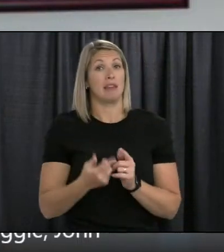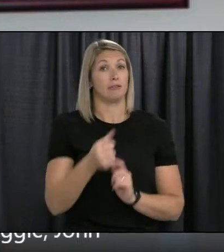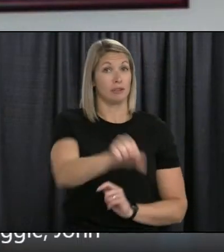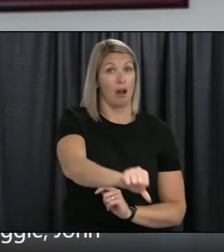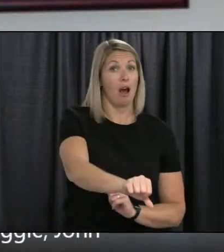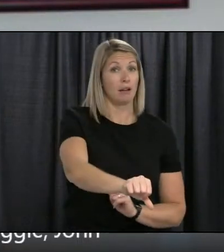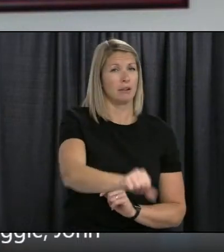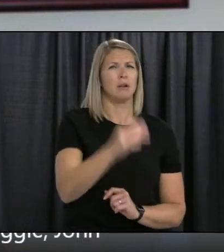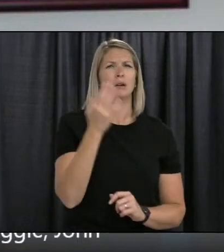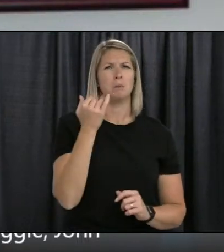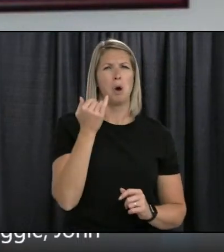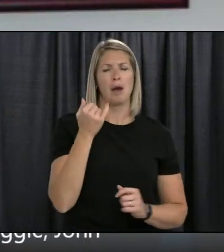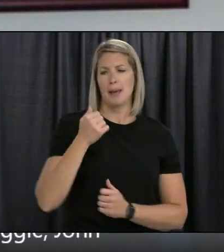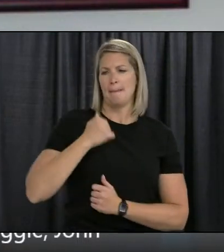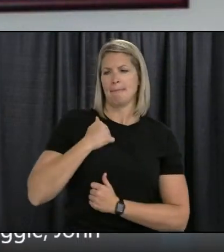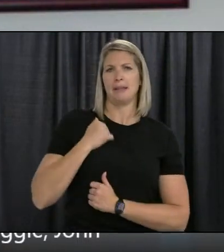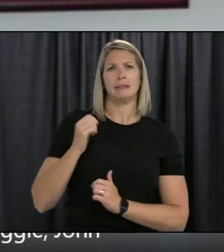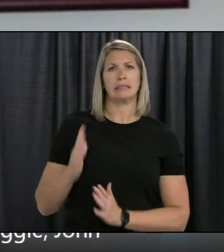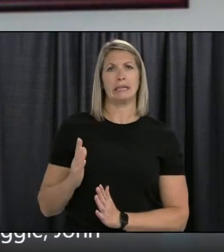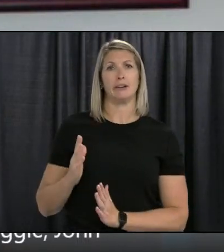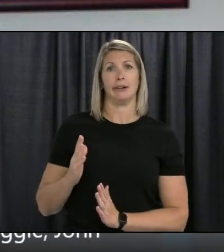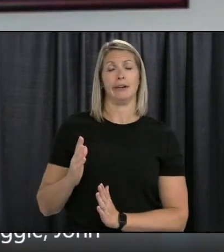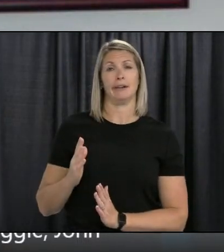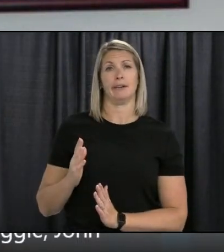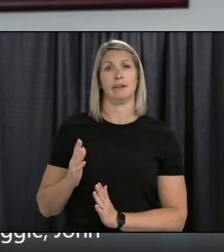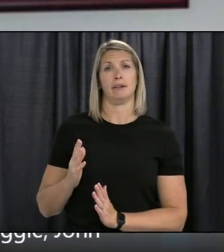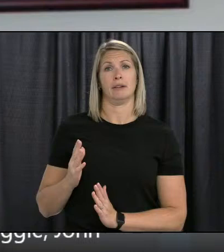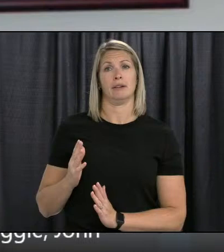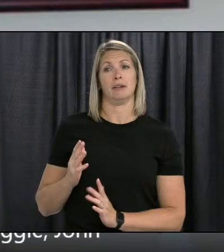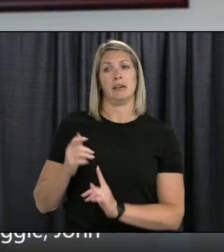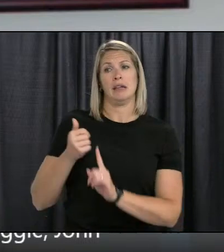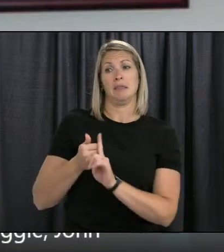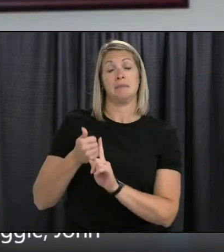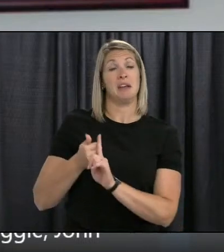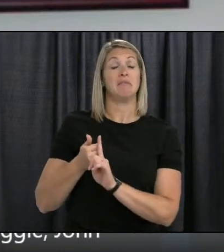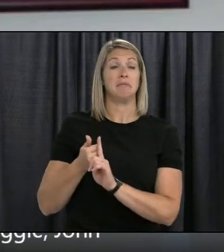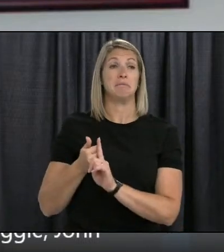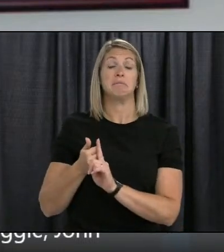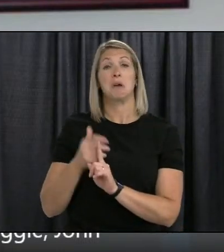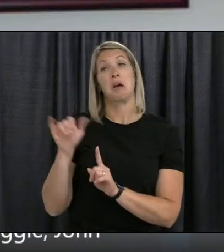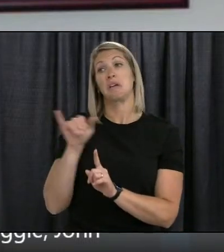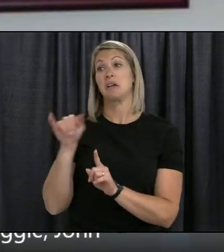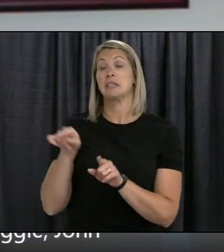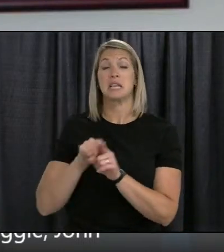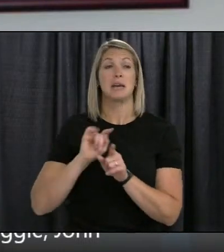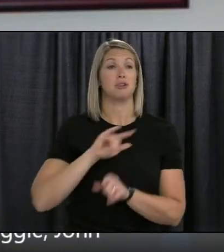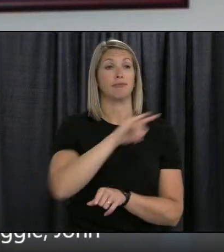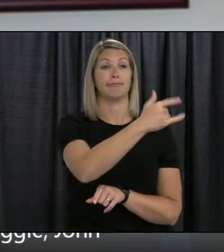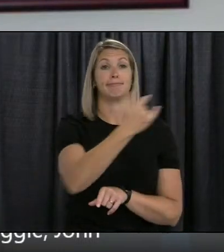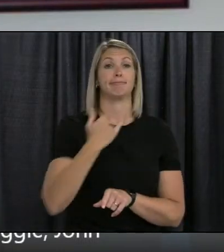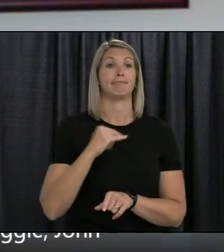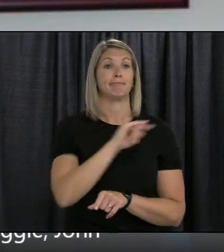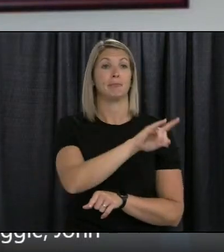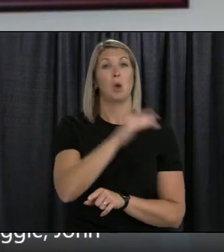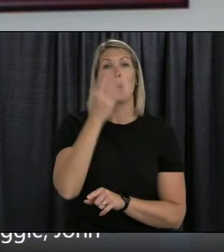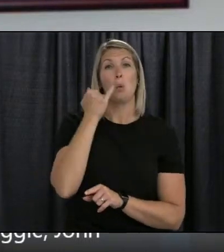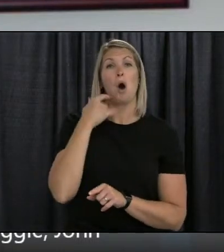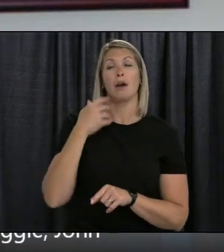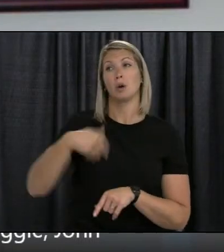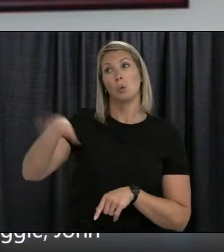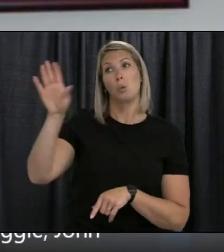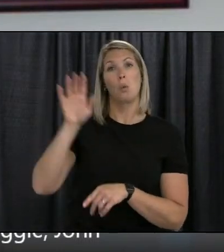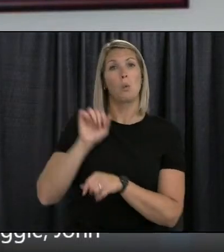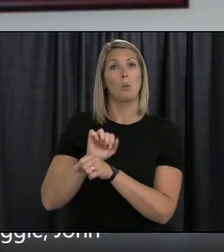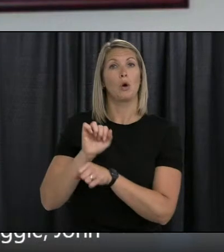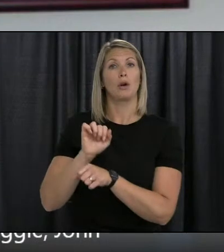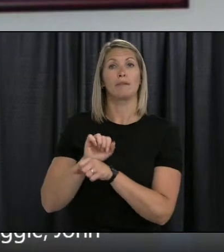military personnel who are, I guess, in their view, they're considered more rotational workers in as much as they're being deployed elsewhere for a period and